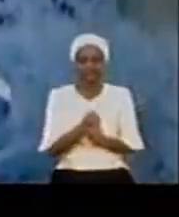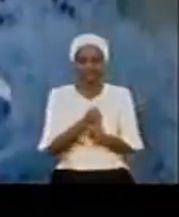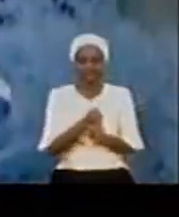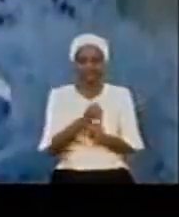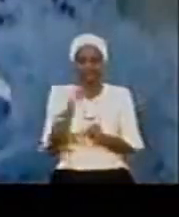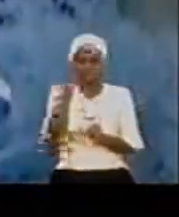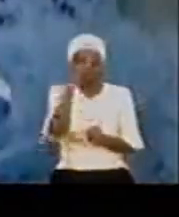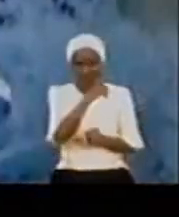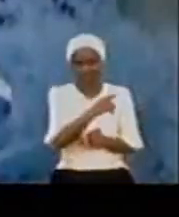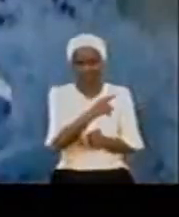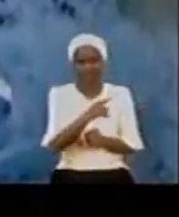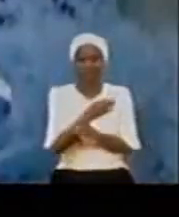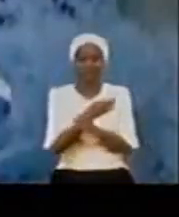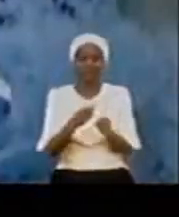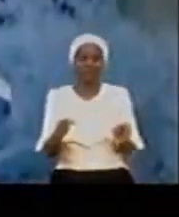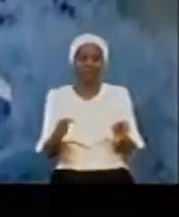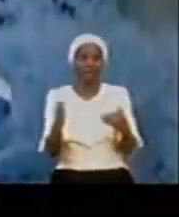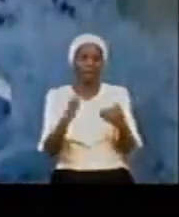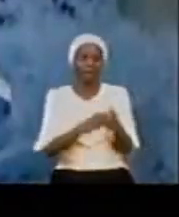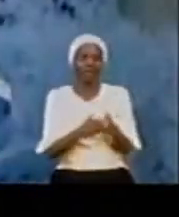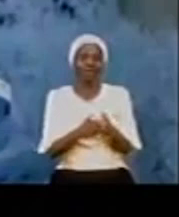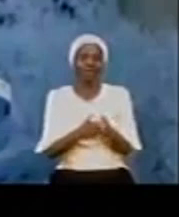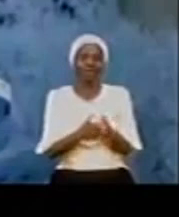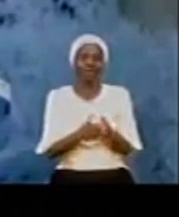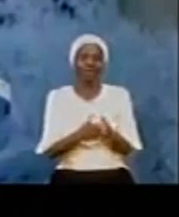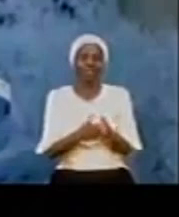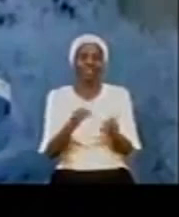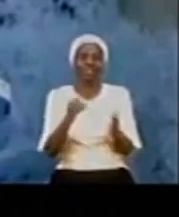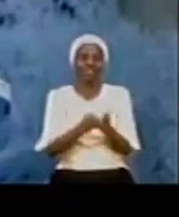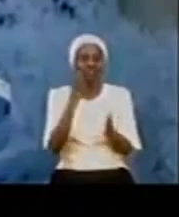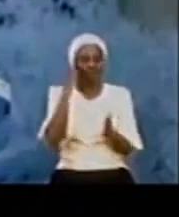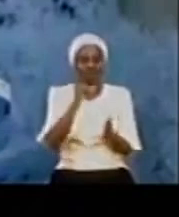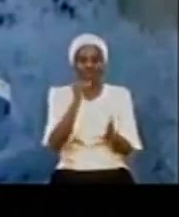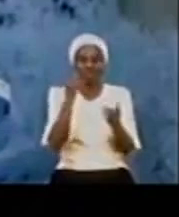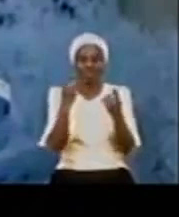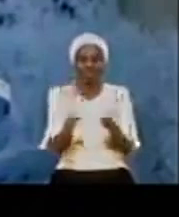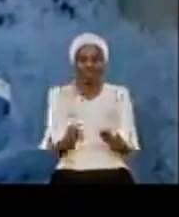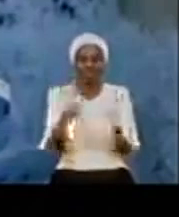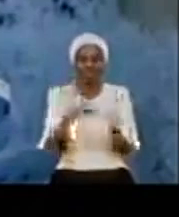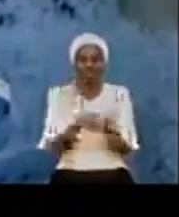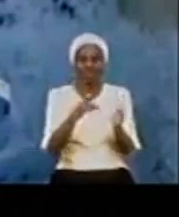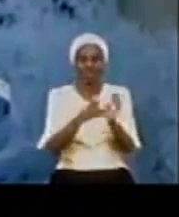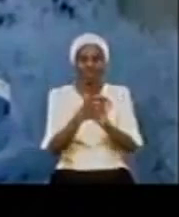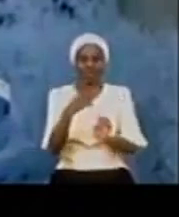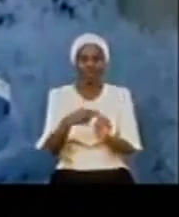Amen. Let's listen to the next testifier, Sister Rose Fibili.